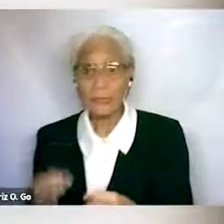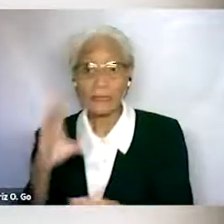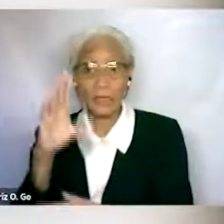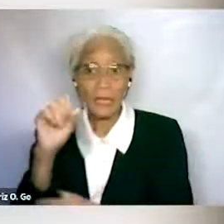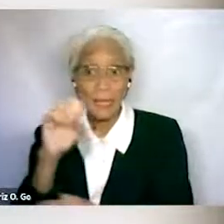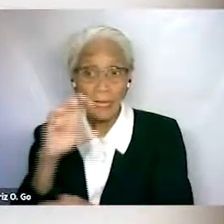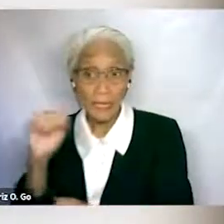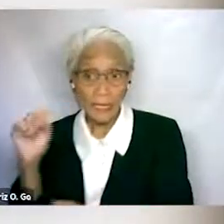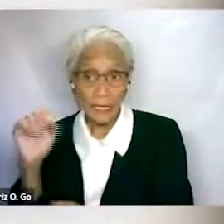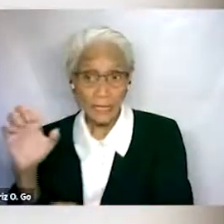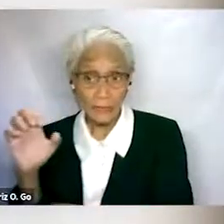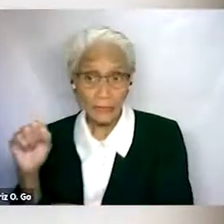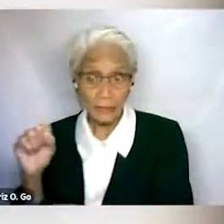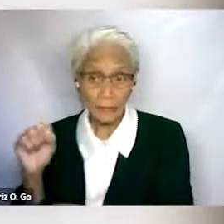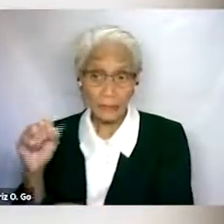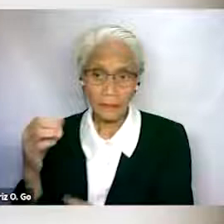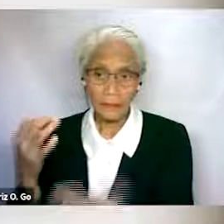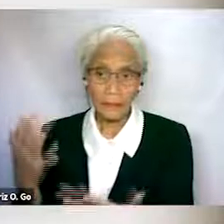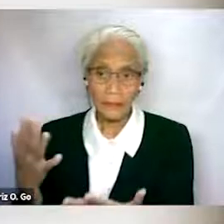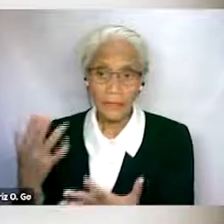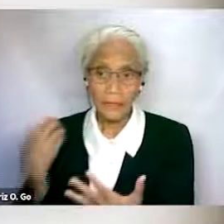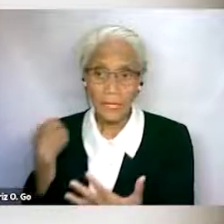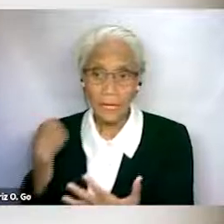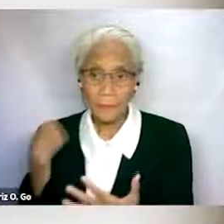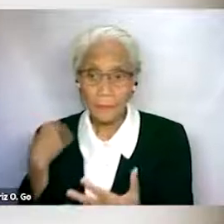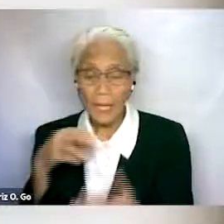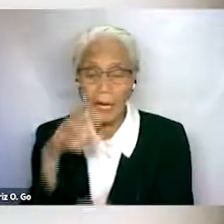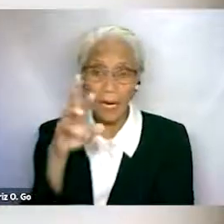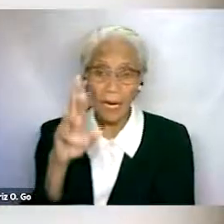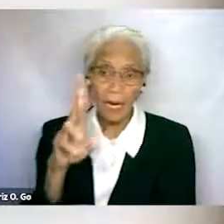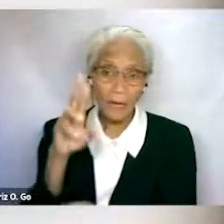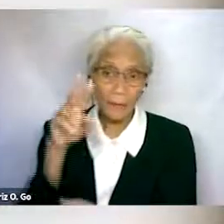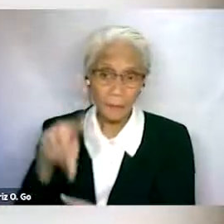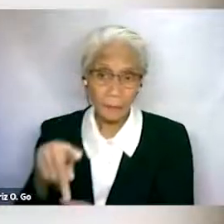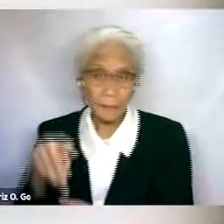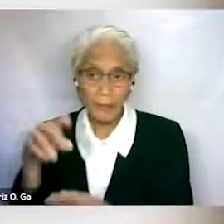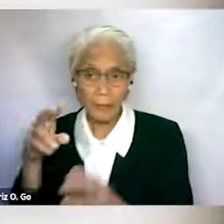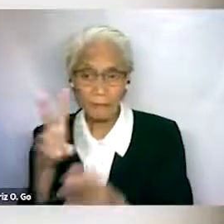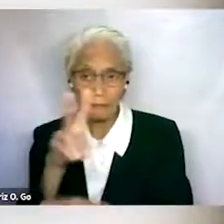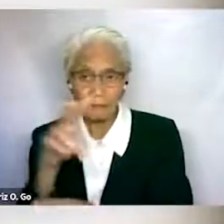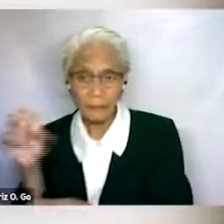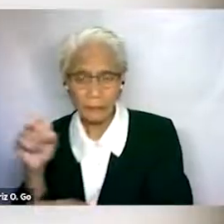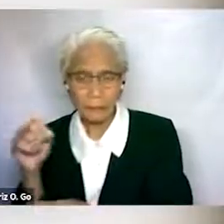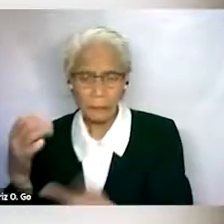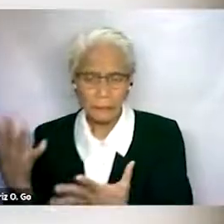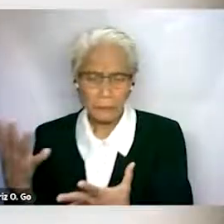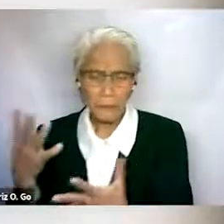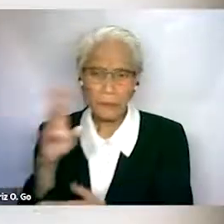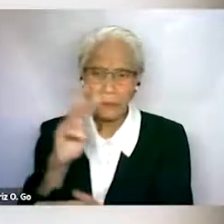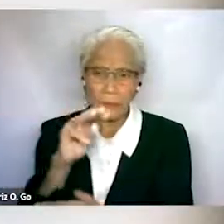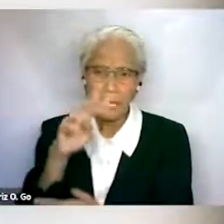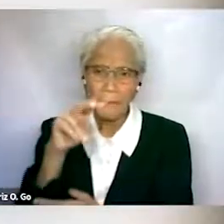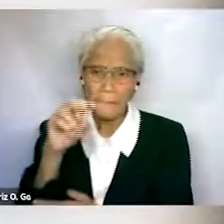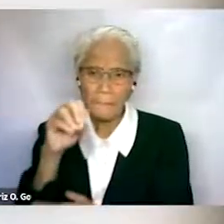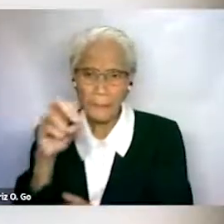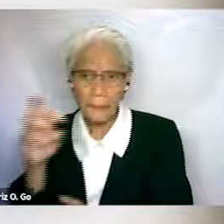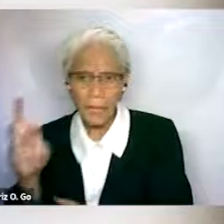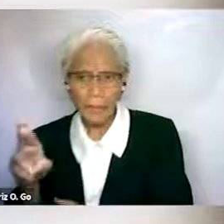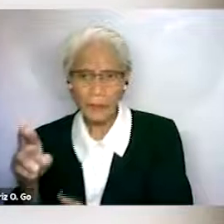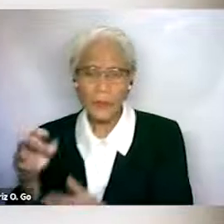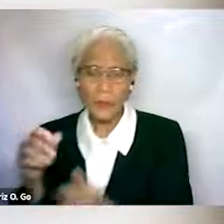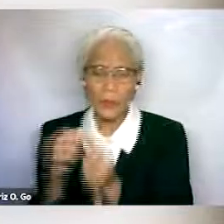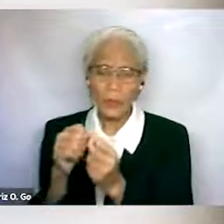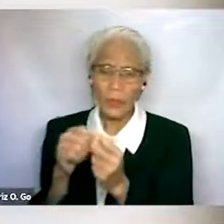general recommendations that serve as guidance to states on how to further fulfill its obligation under the treaty. And then under